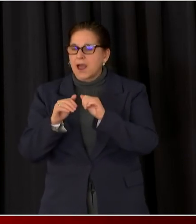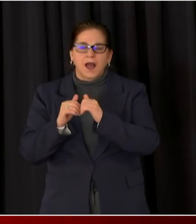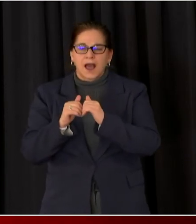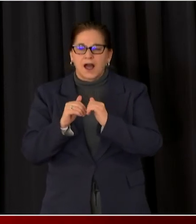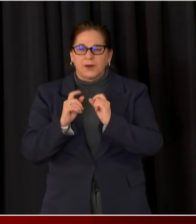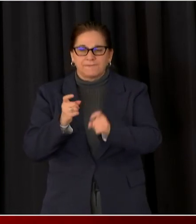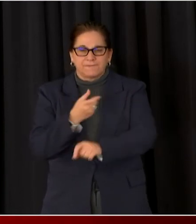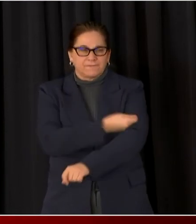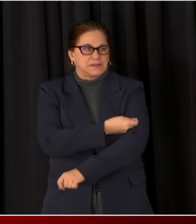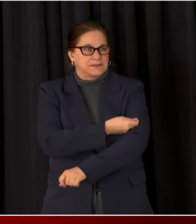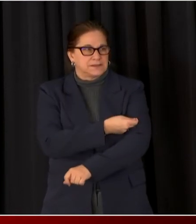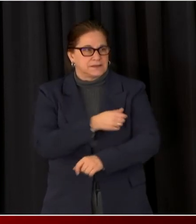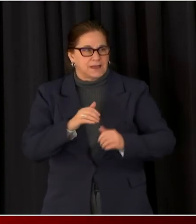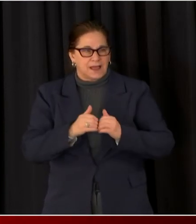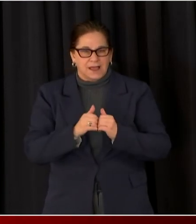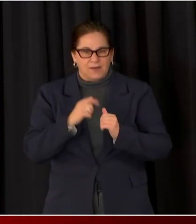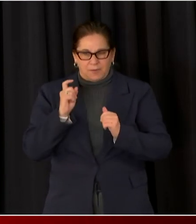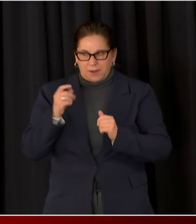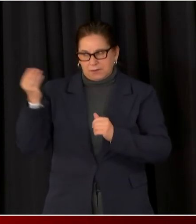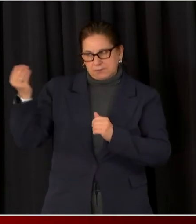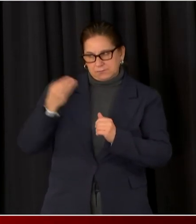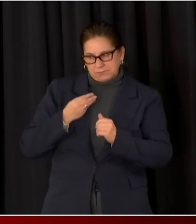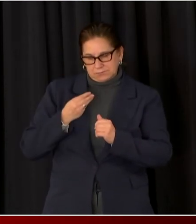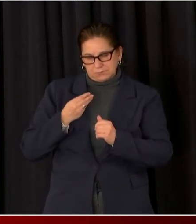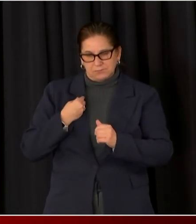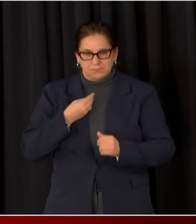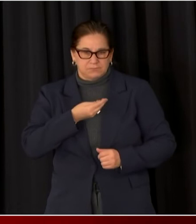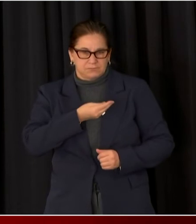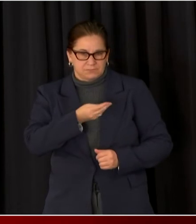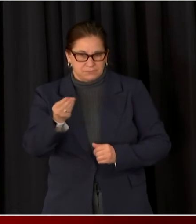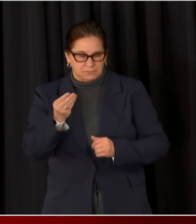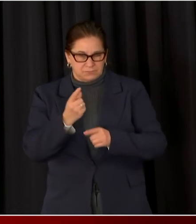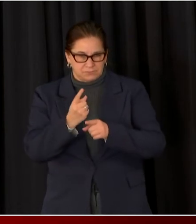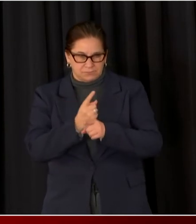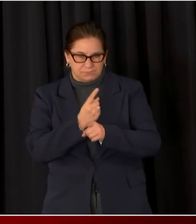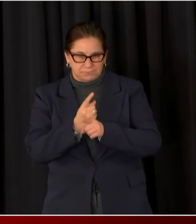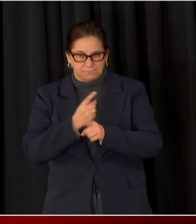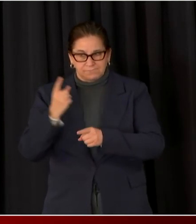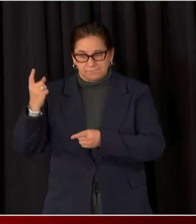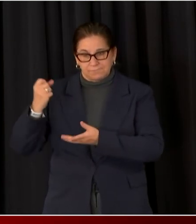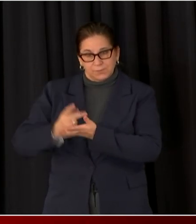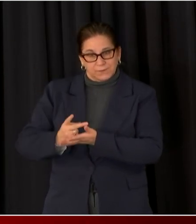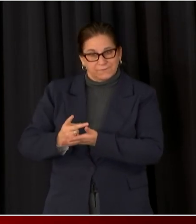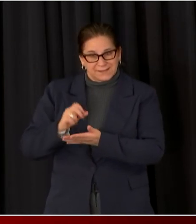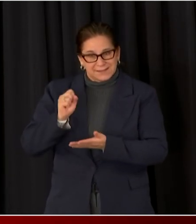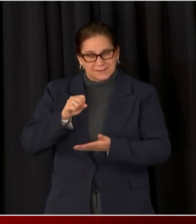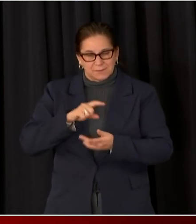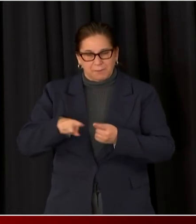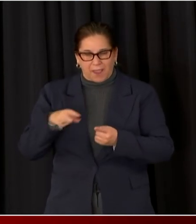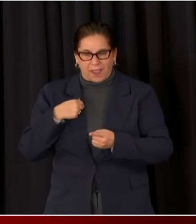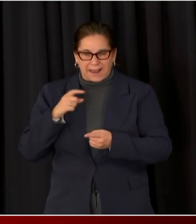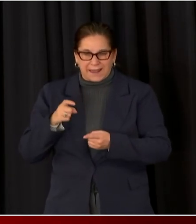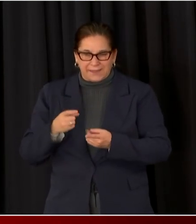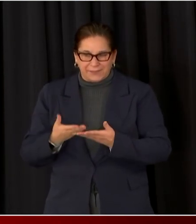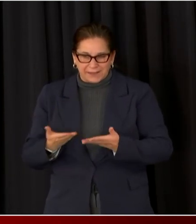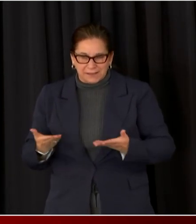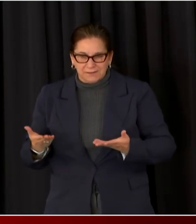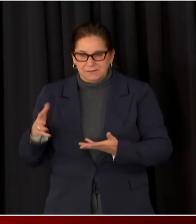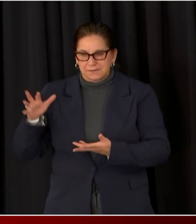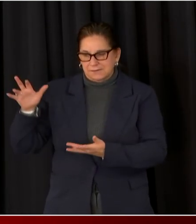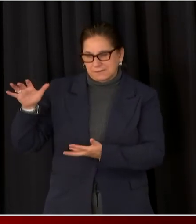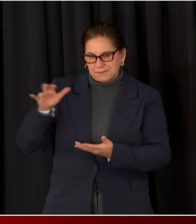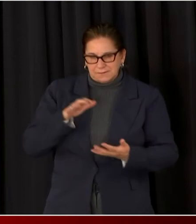approval, there is still other things that need to be put in place at the community level to ensure that vaccinators, healthcare providers